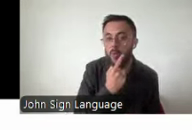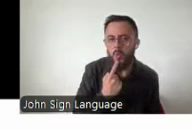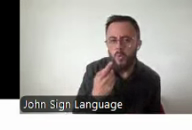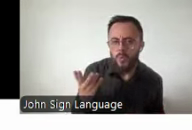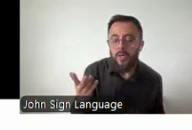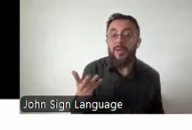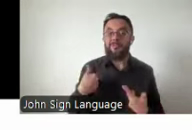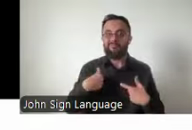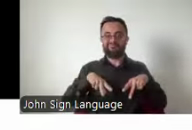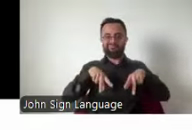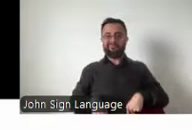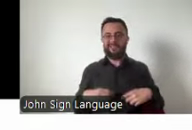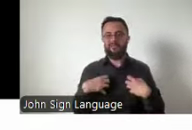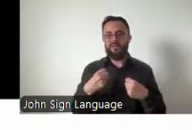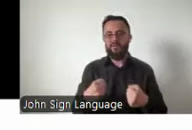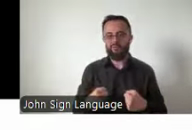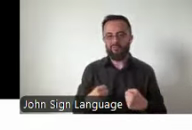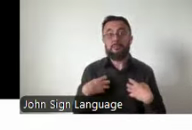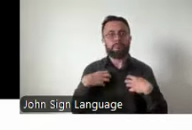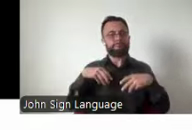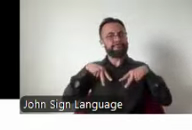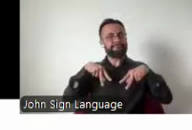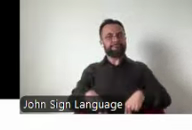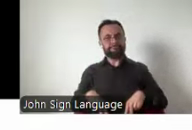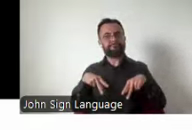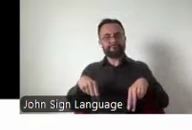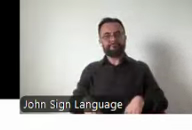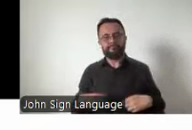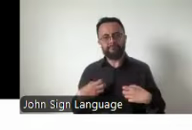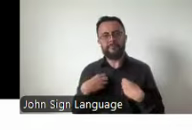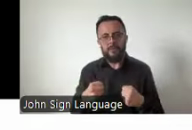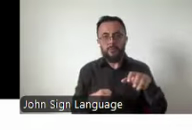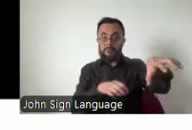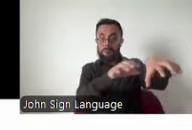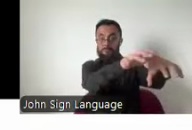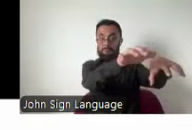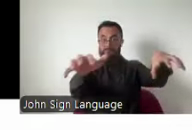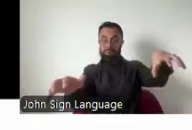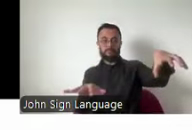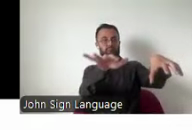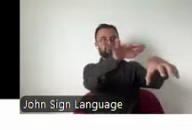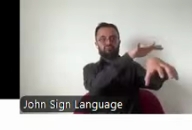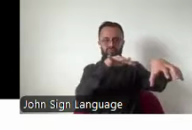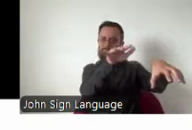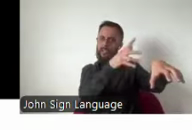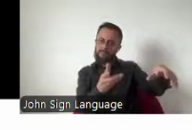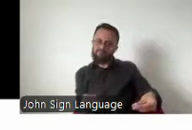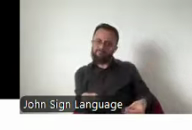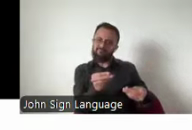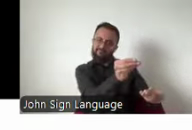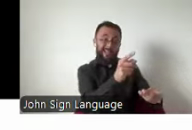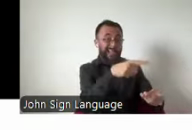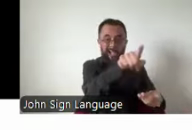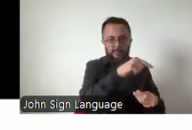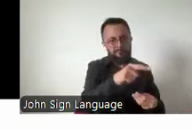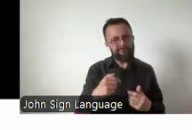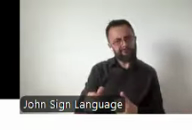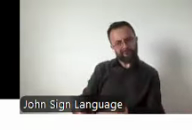of health to take the leadership because of their positionality in the health system, and